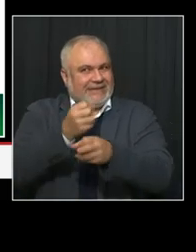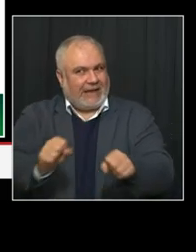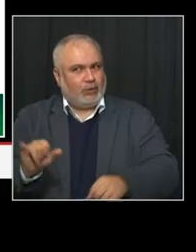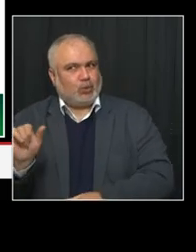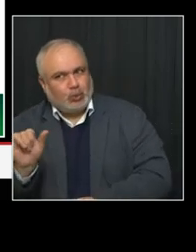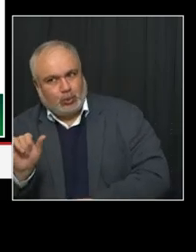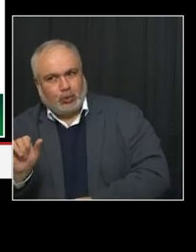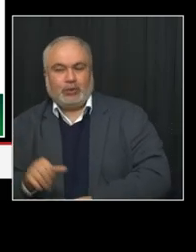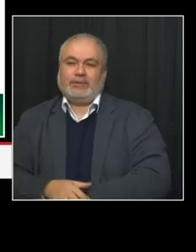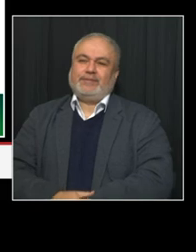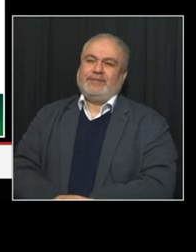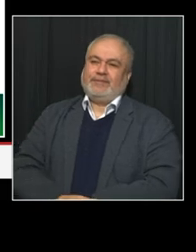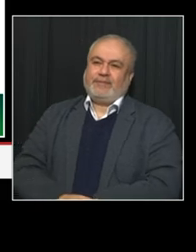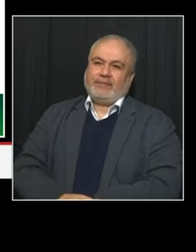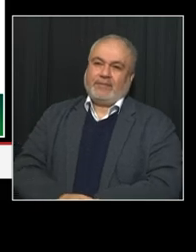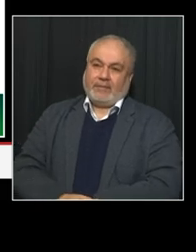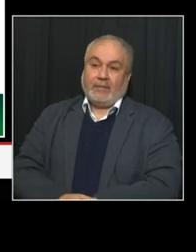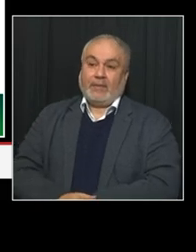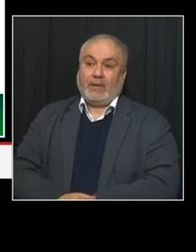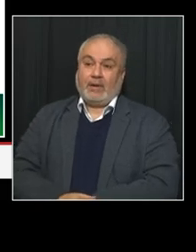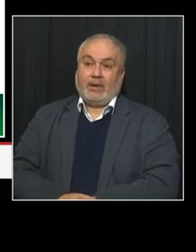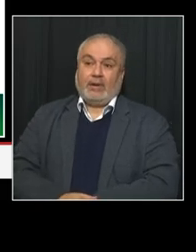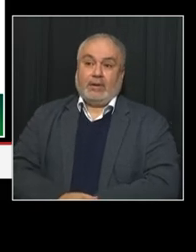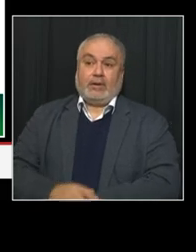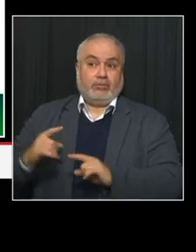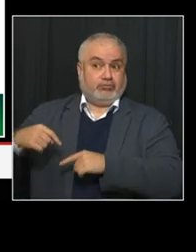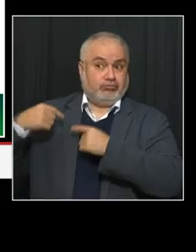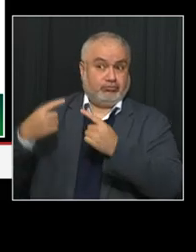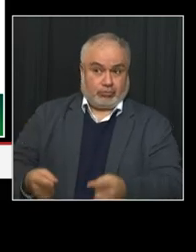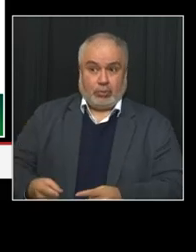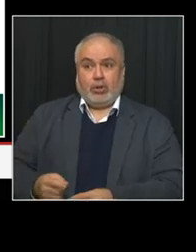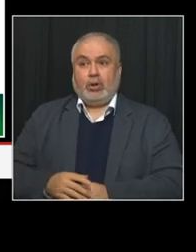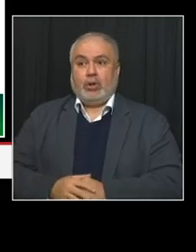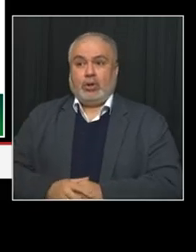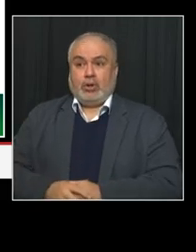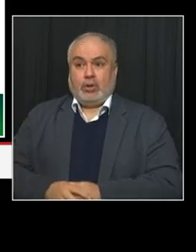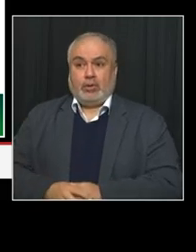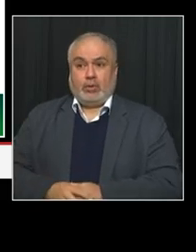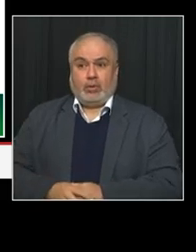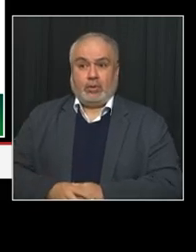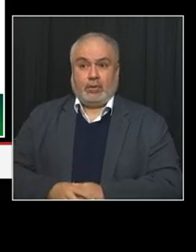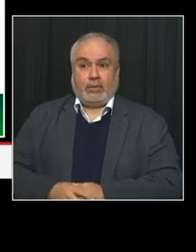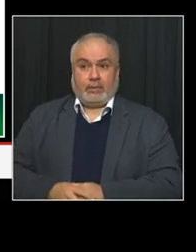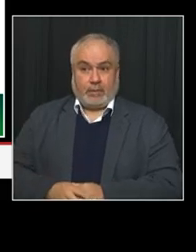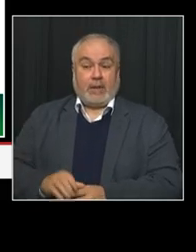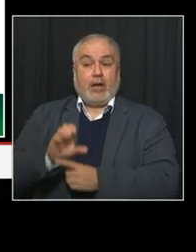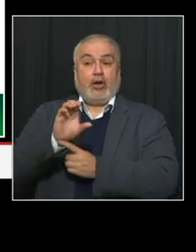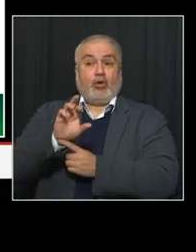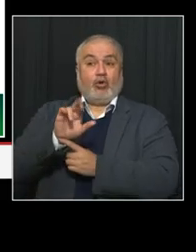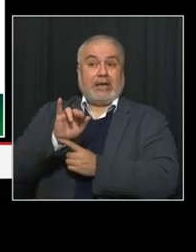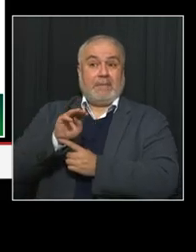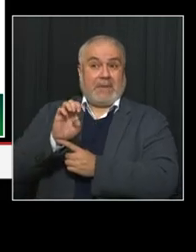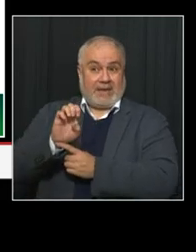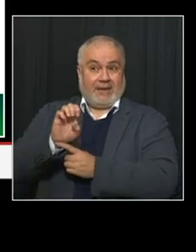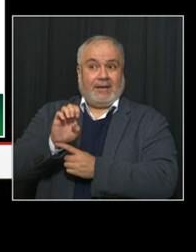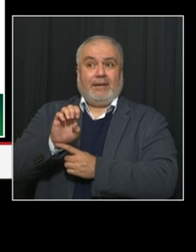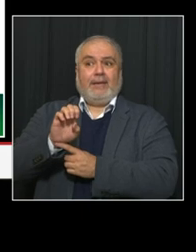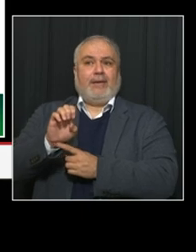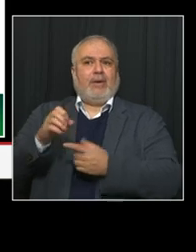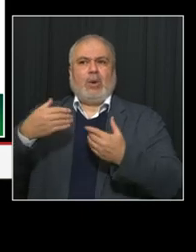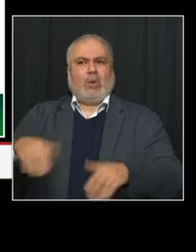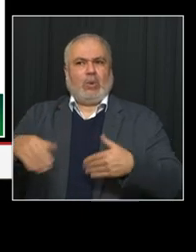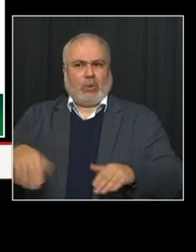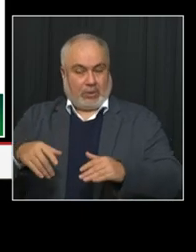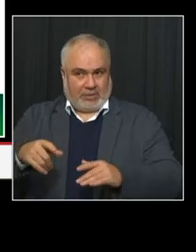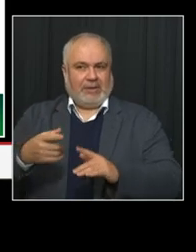time over the last 3 years aggressively fighting crime and driving down crime. And I'm proud to say the